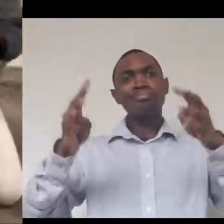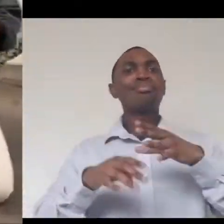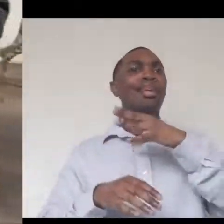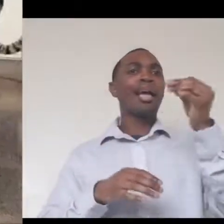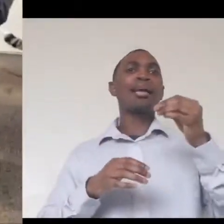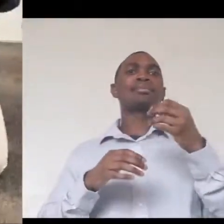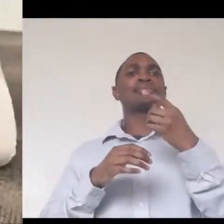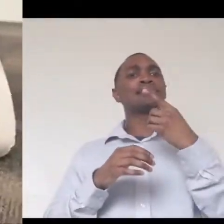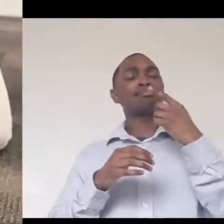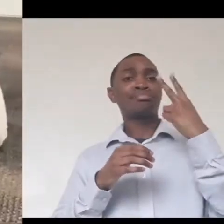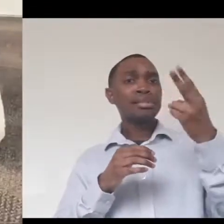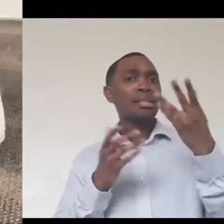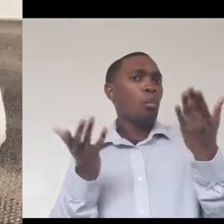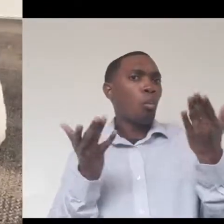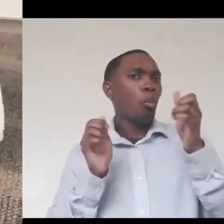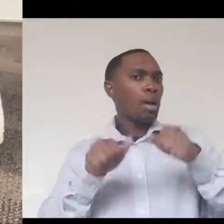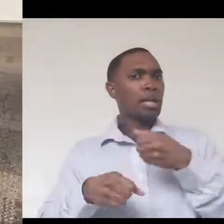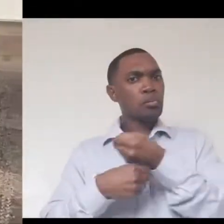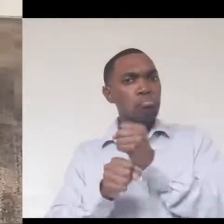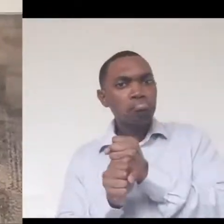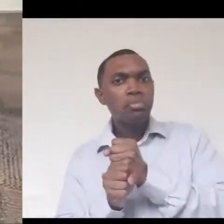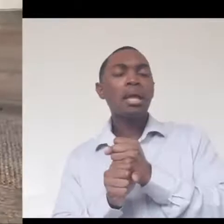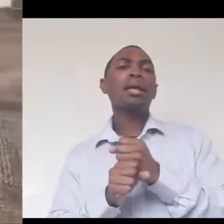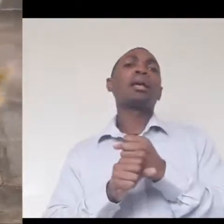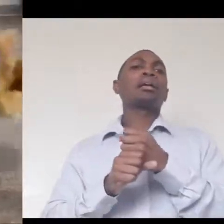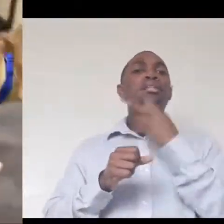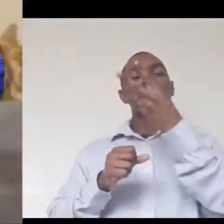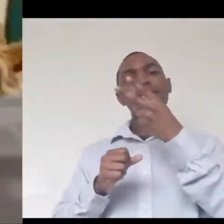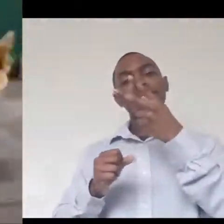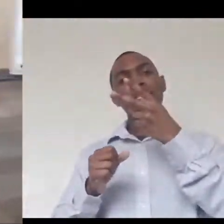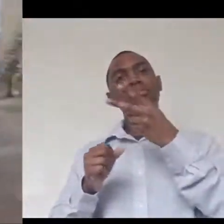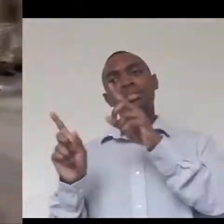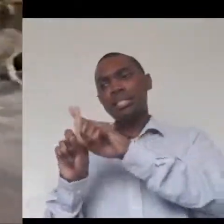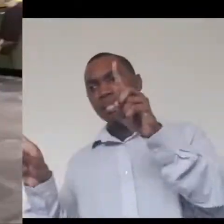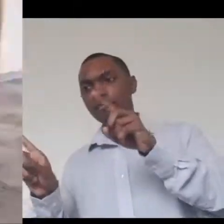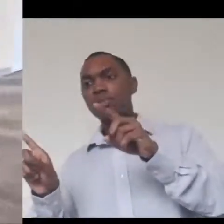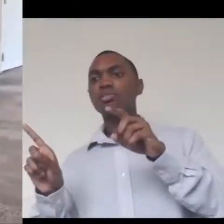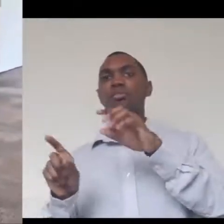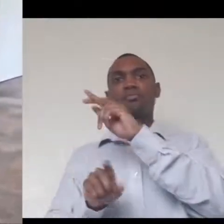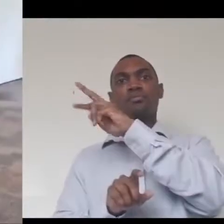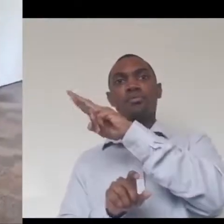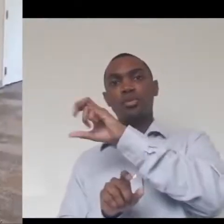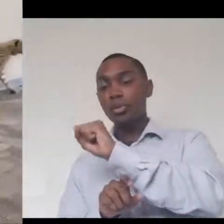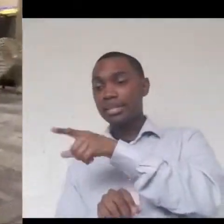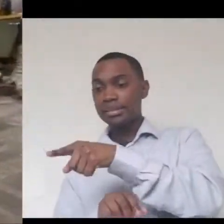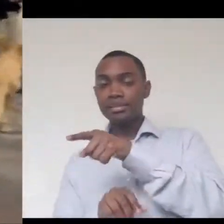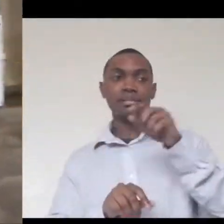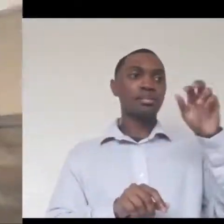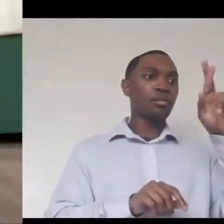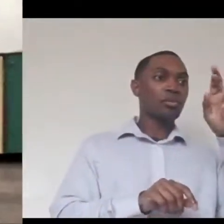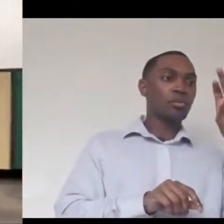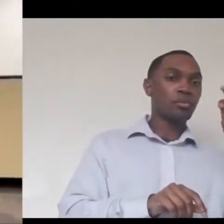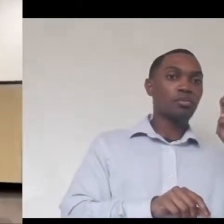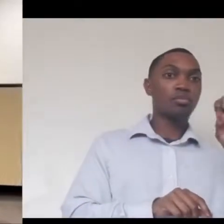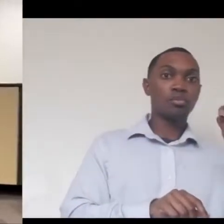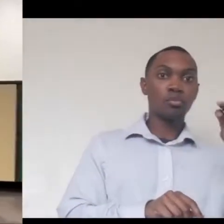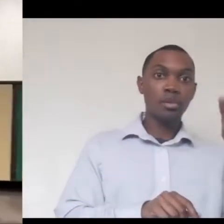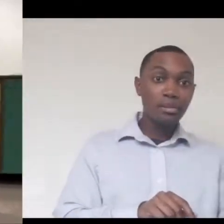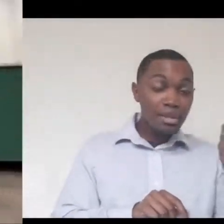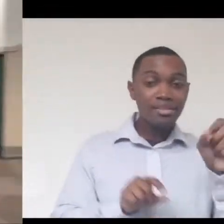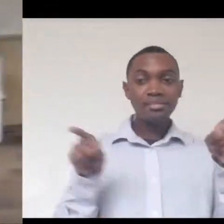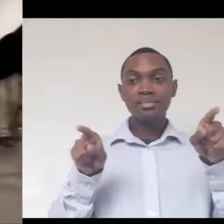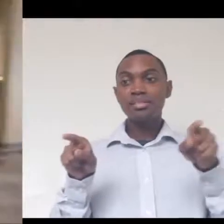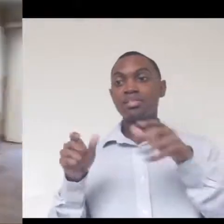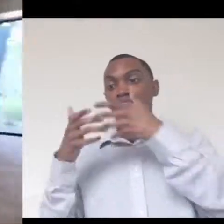make the dynamic duo, and maybe see what the differences are between Remus here and Kris. Maybe one of them is going to have more spots